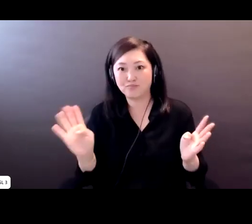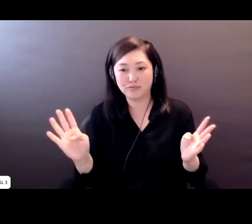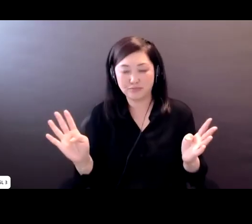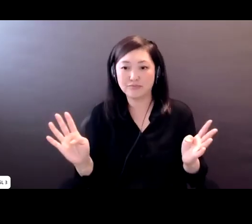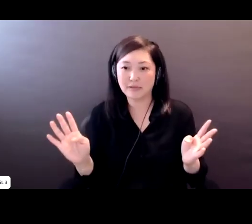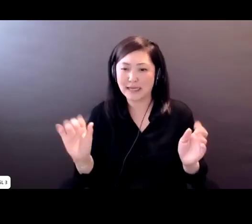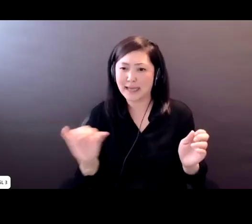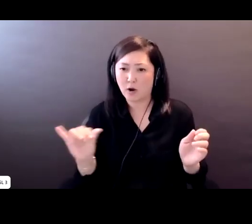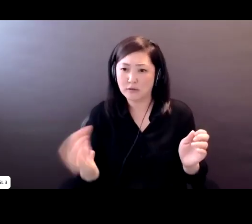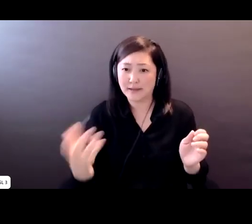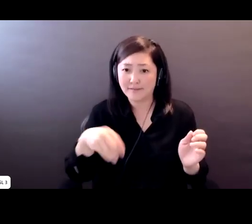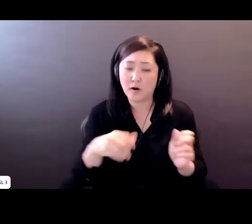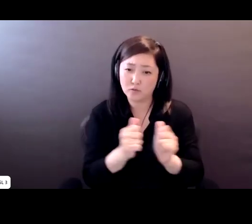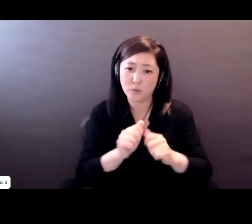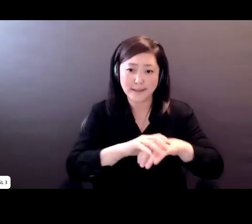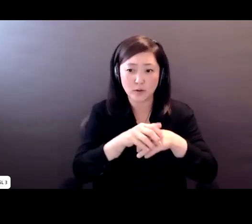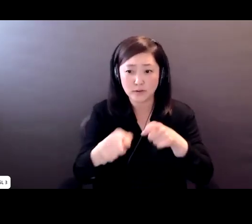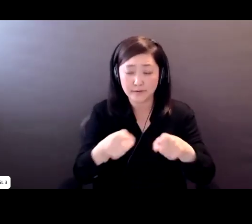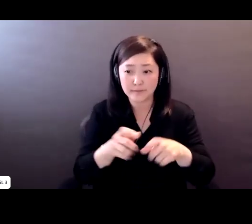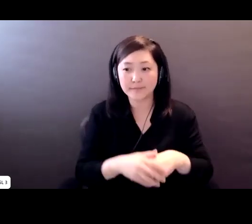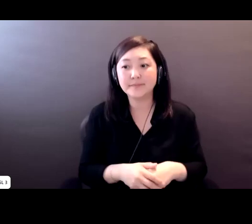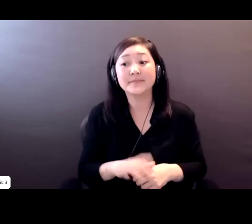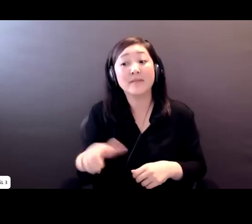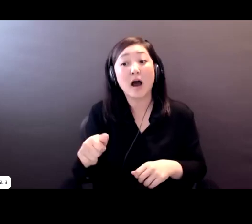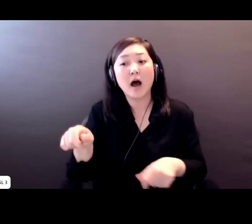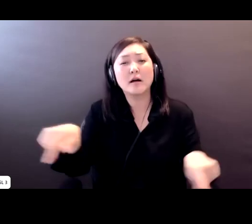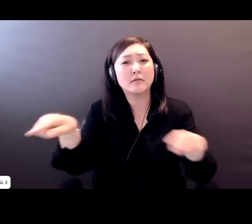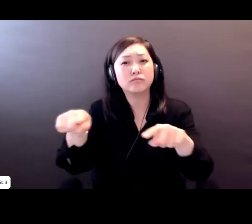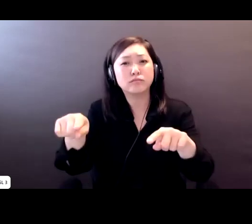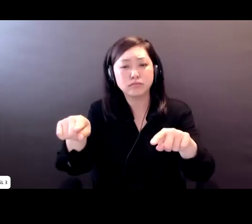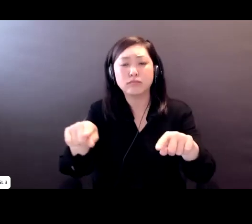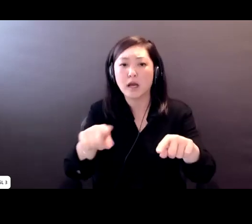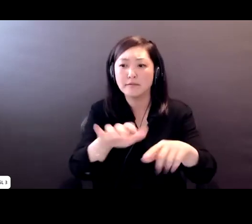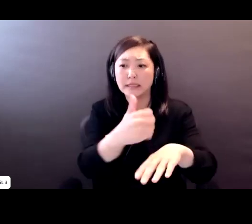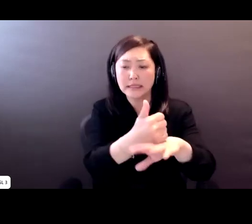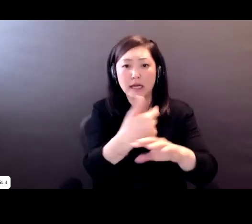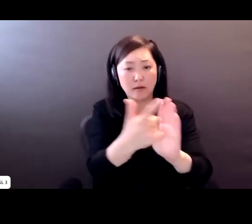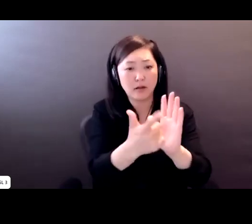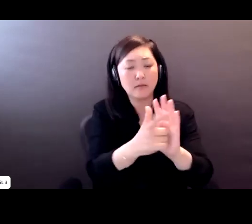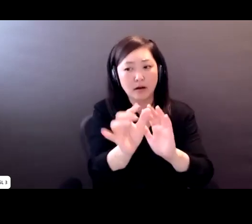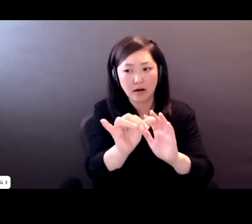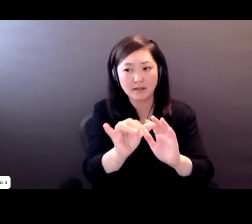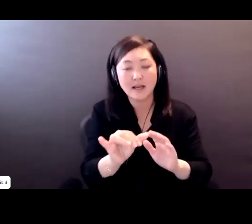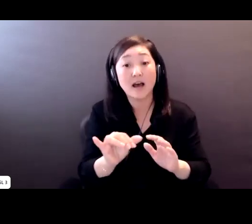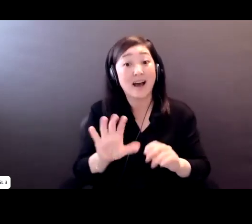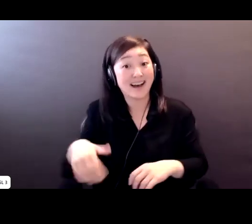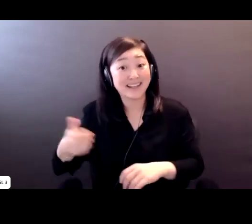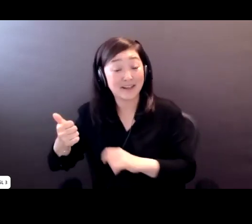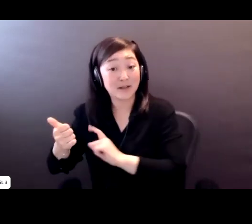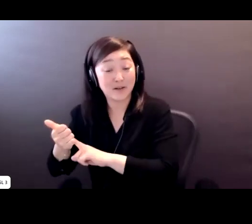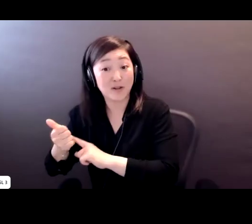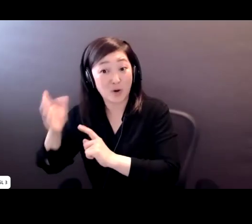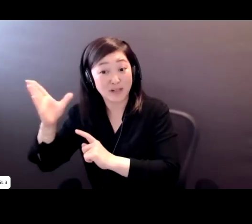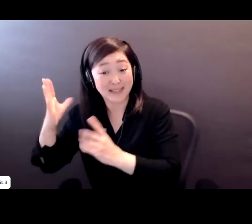other jurisdictions have also moved to criminalize coercive control. For example, we'll hear next from our speakers in